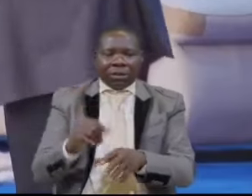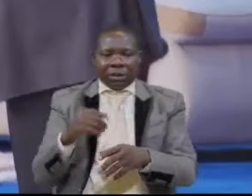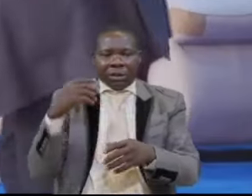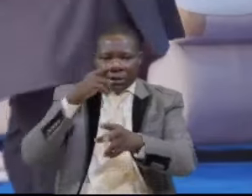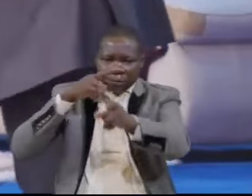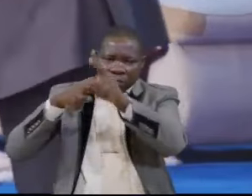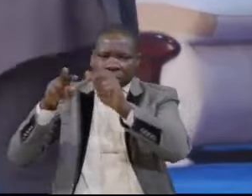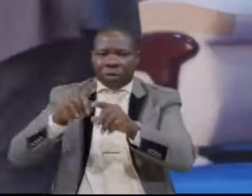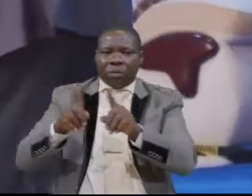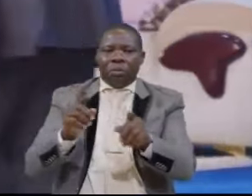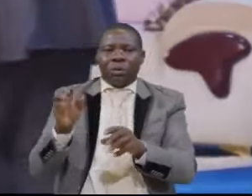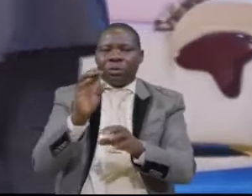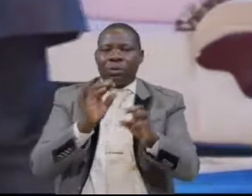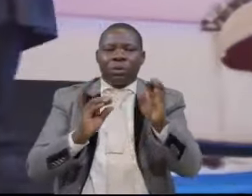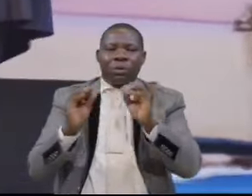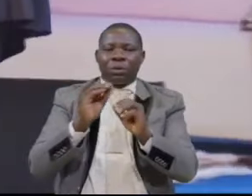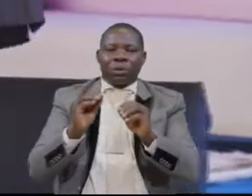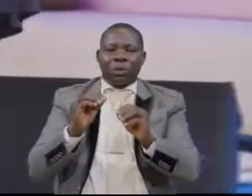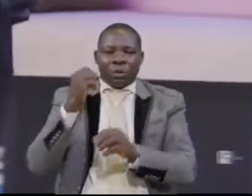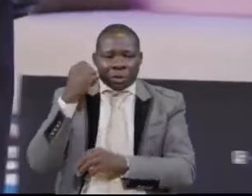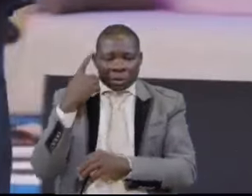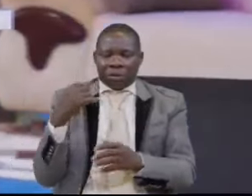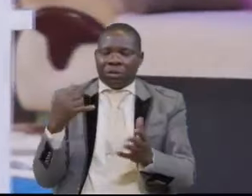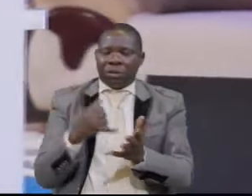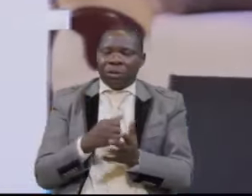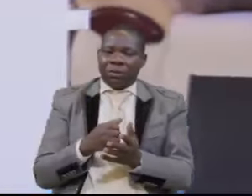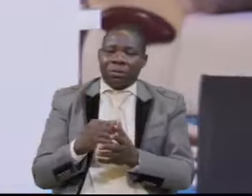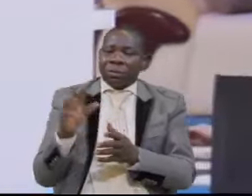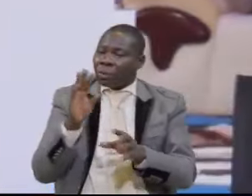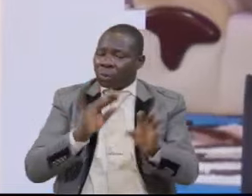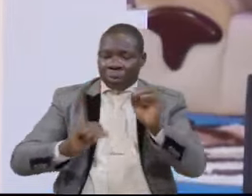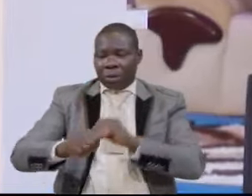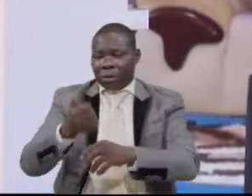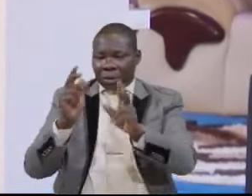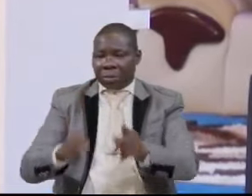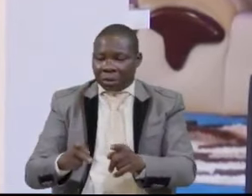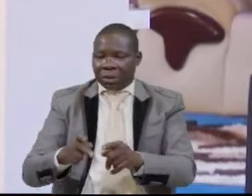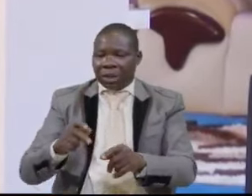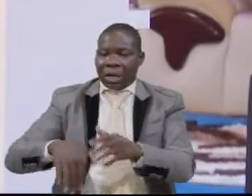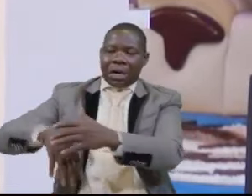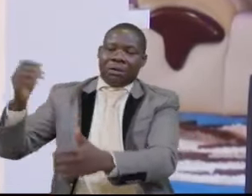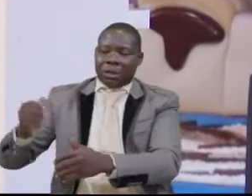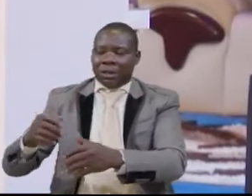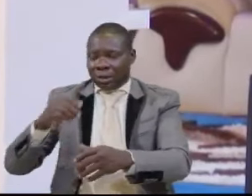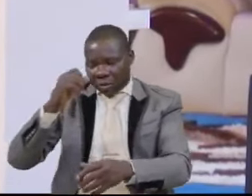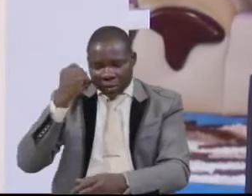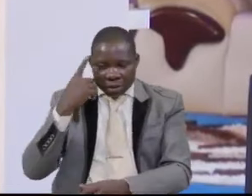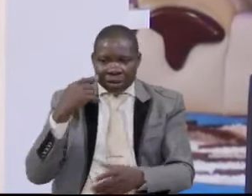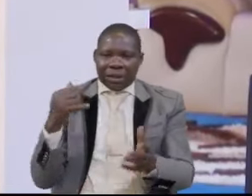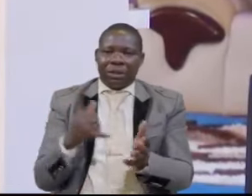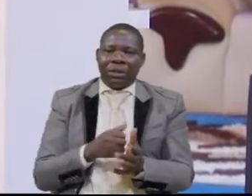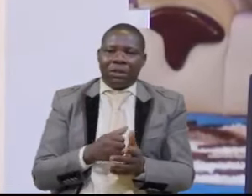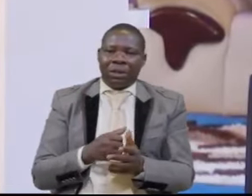outside, people were just living their lives, none understood it. Look at Daniel. What do we learn about Daniel here?